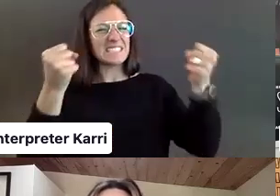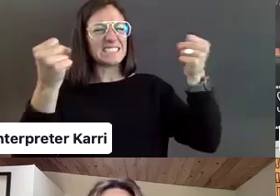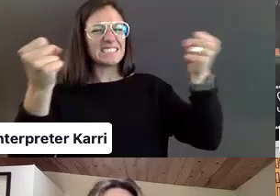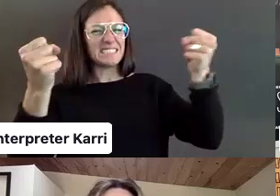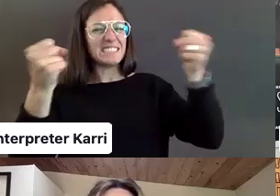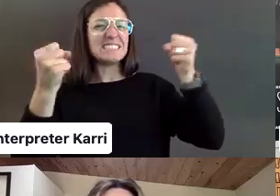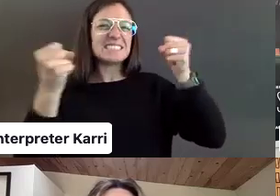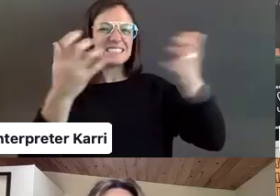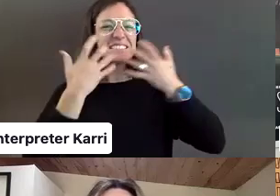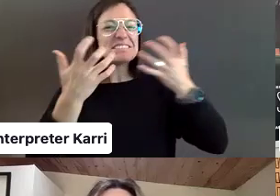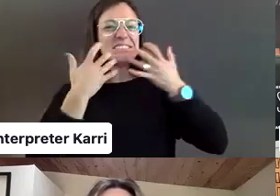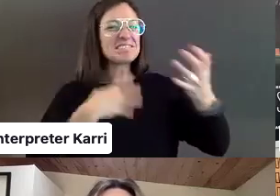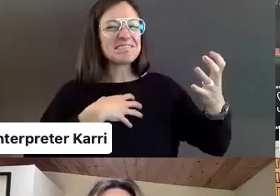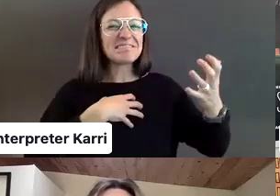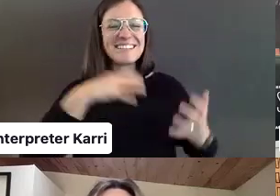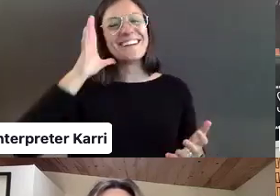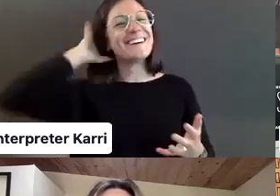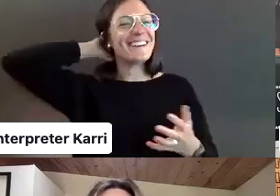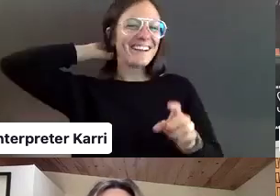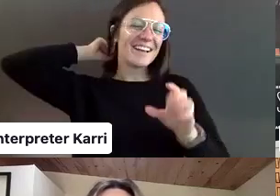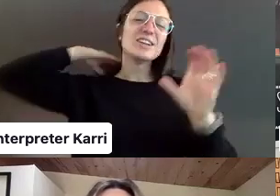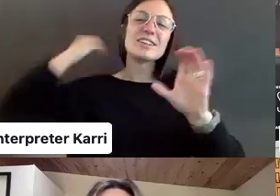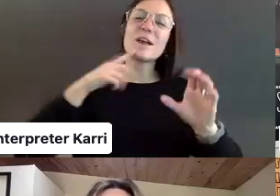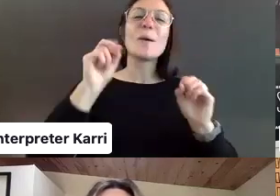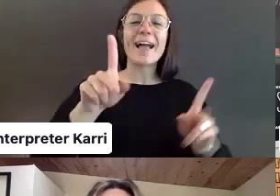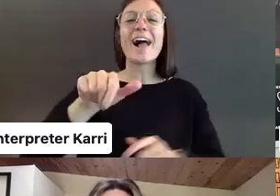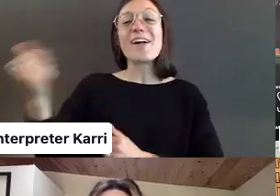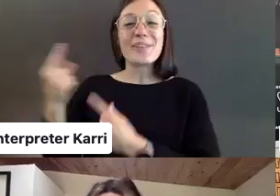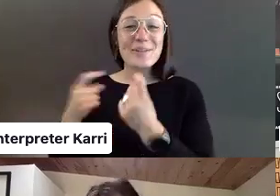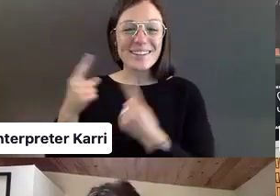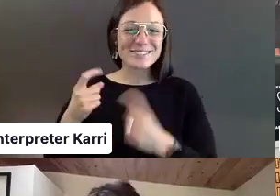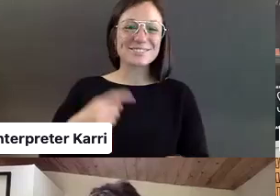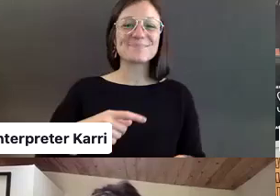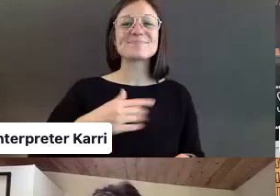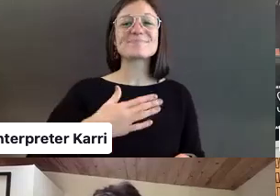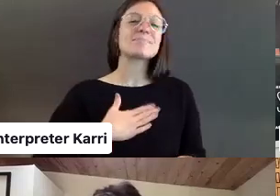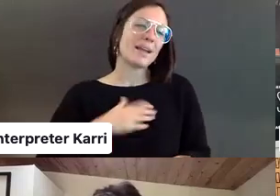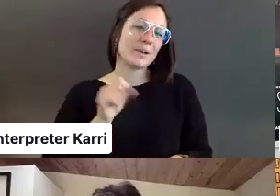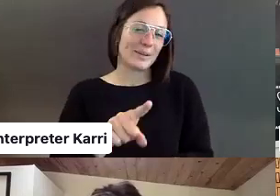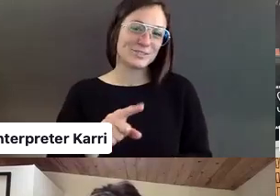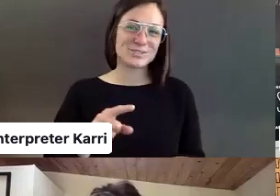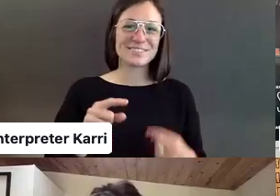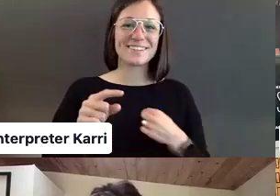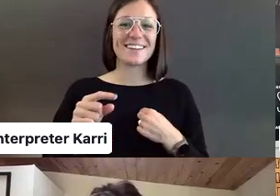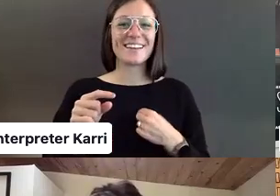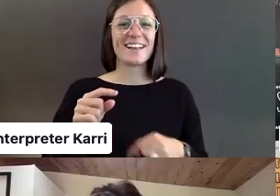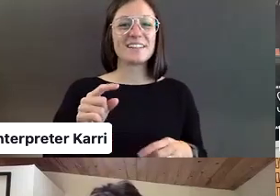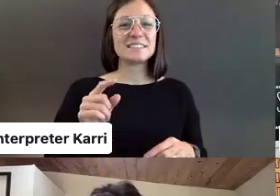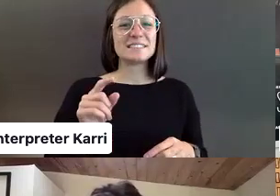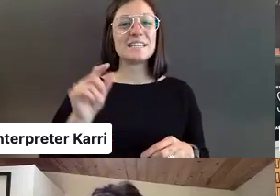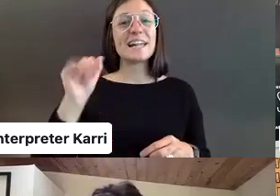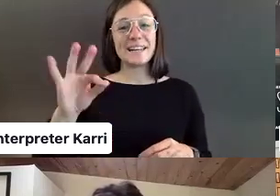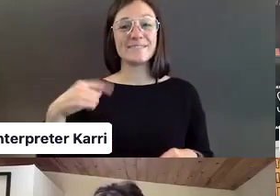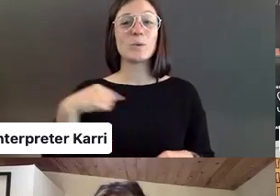right. We've got the other questions that are coming in. A question I had actually was, if we